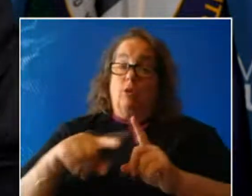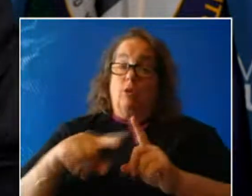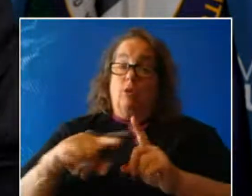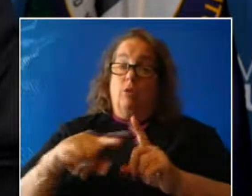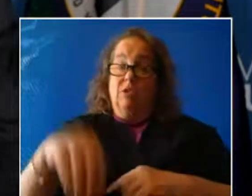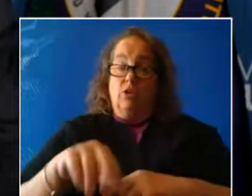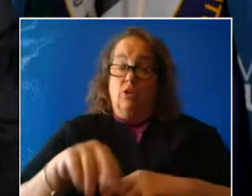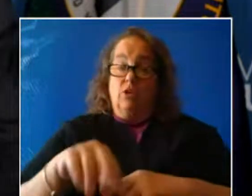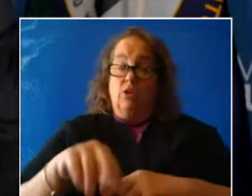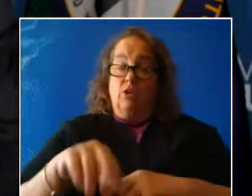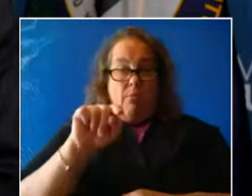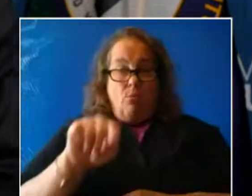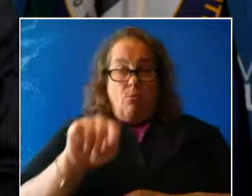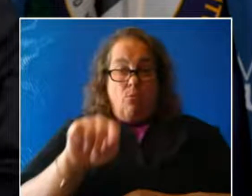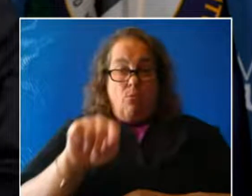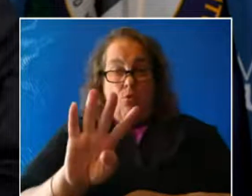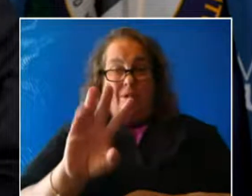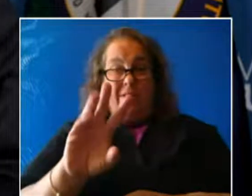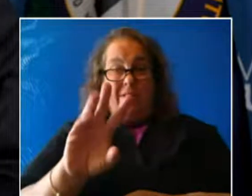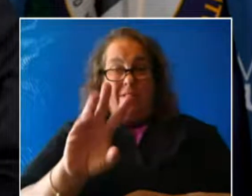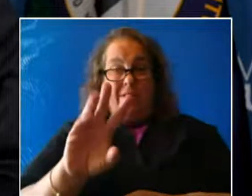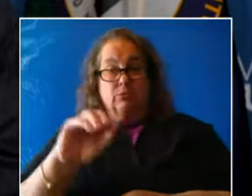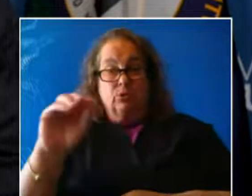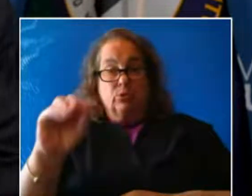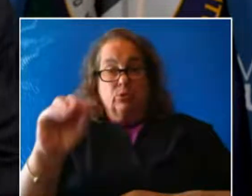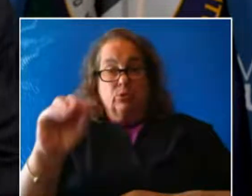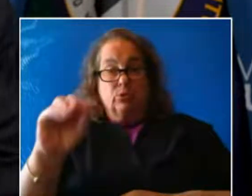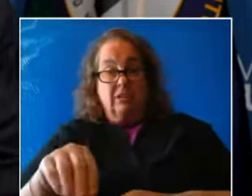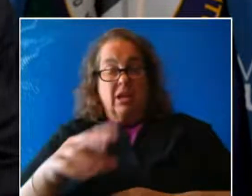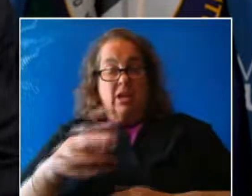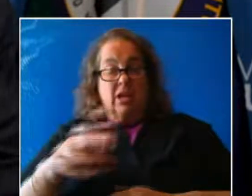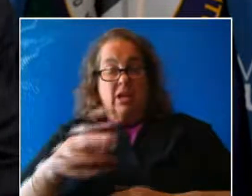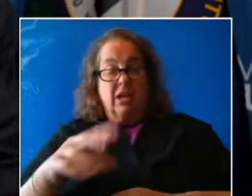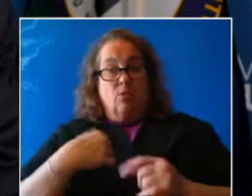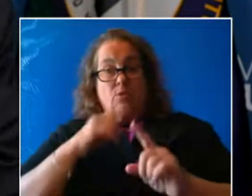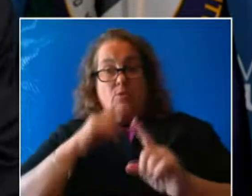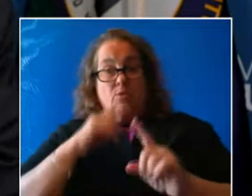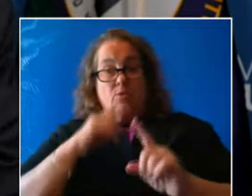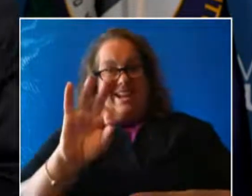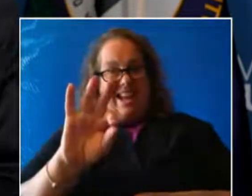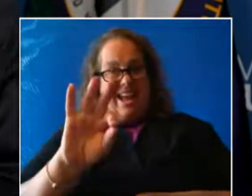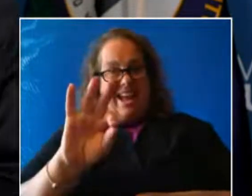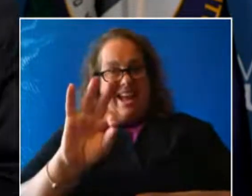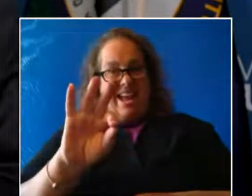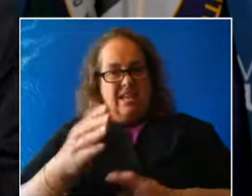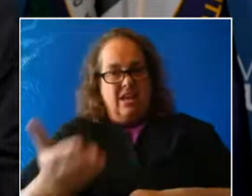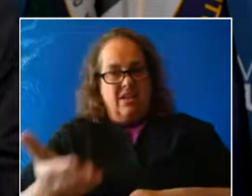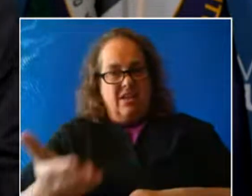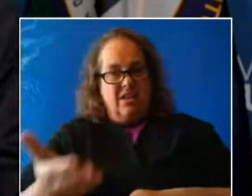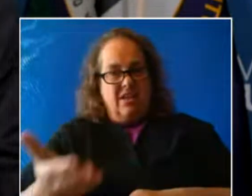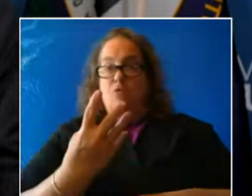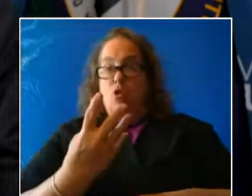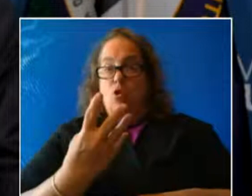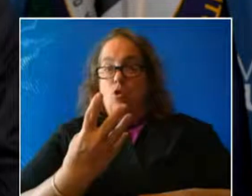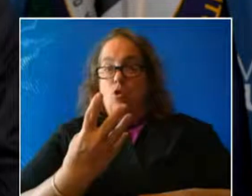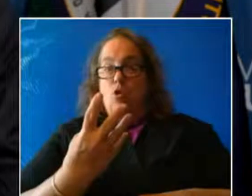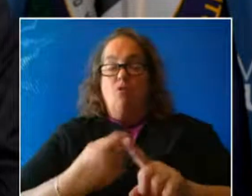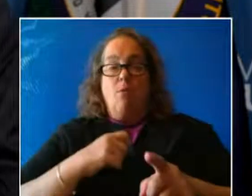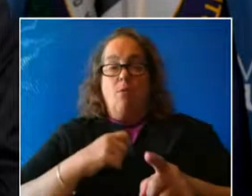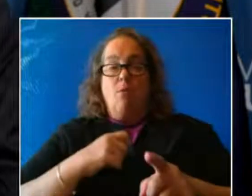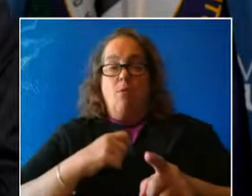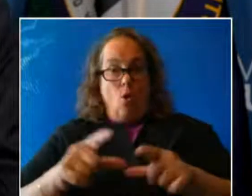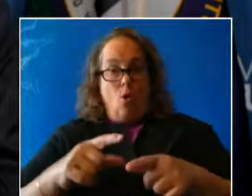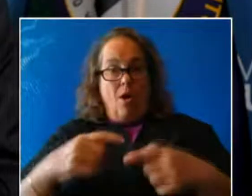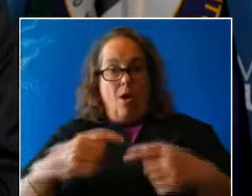3.46%. And today we're reporting 9 deaths, 4 that come through the local health department route